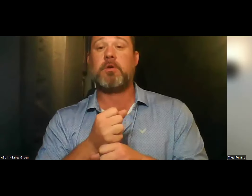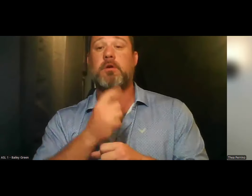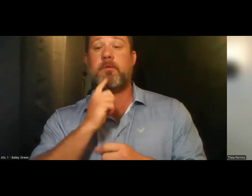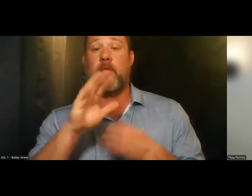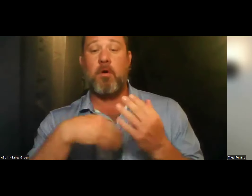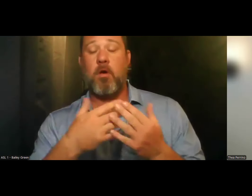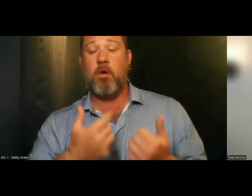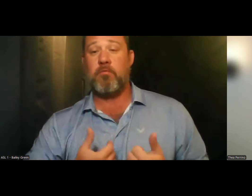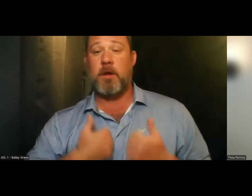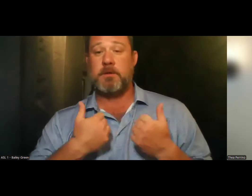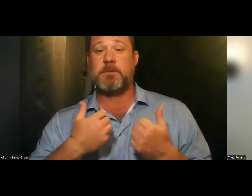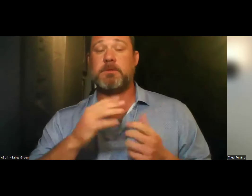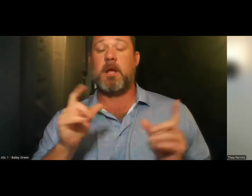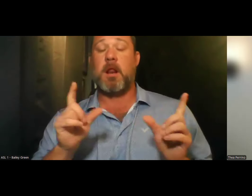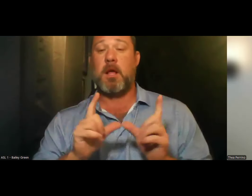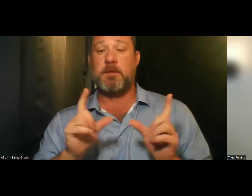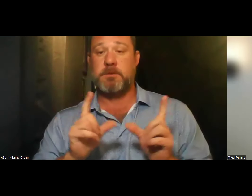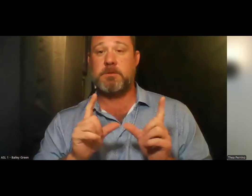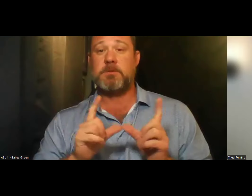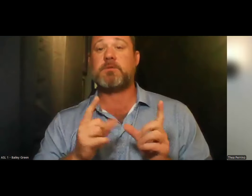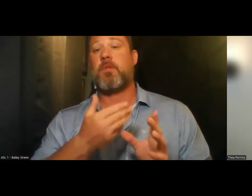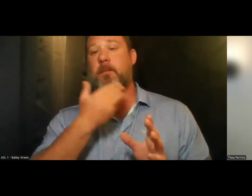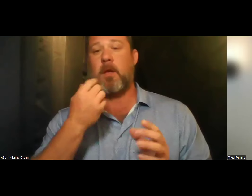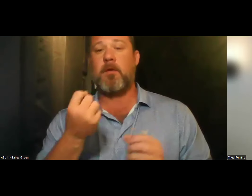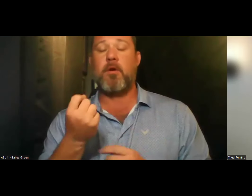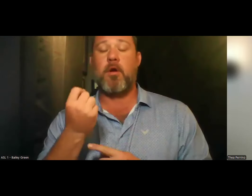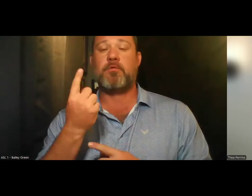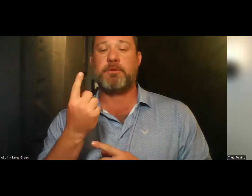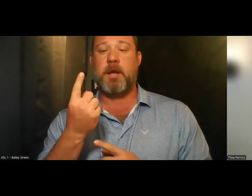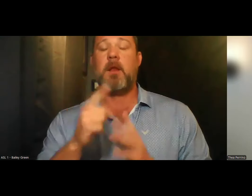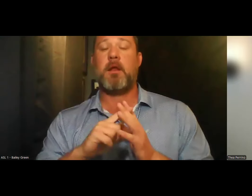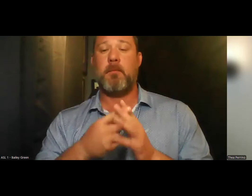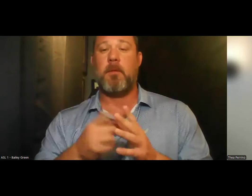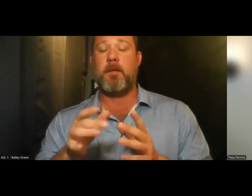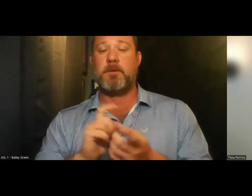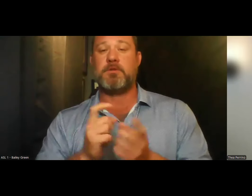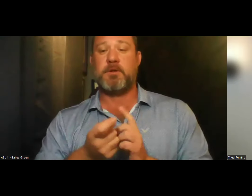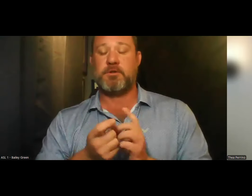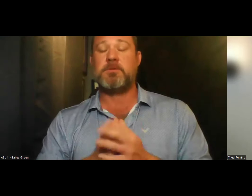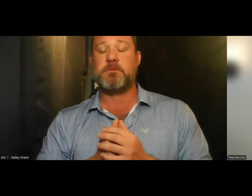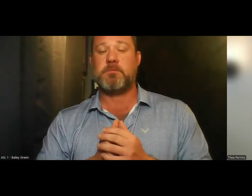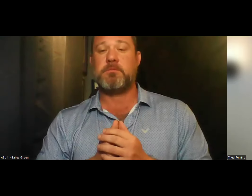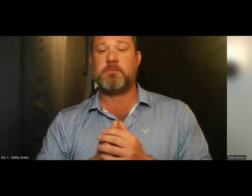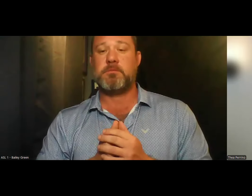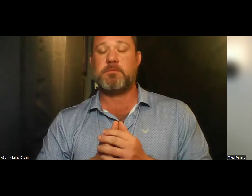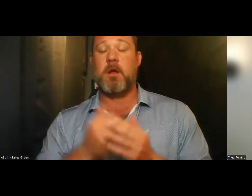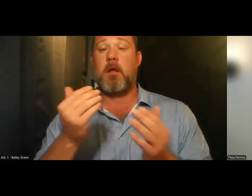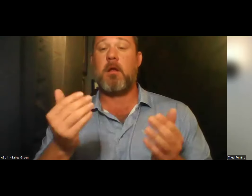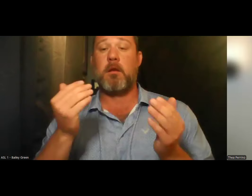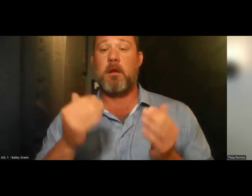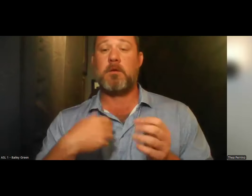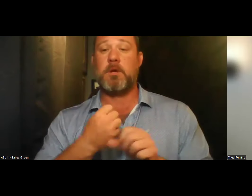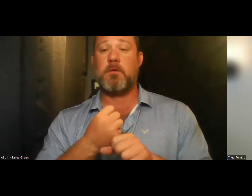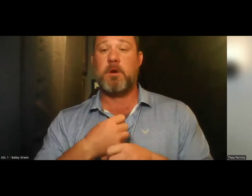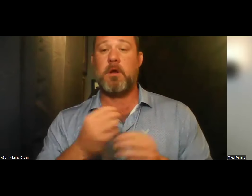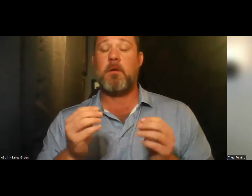our residents and our licensees so they could better understand and implement these changes. And next, we created a